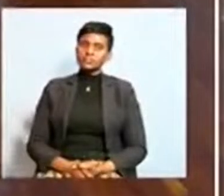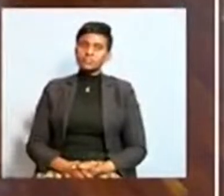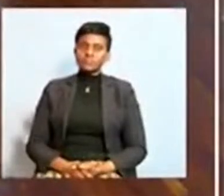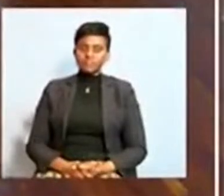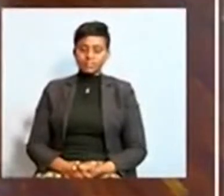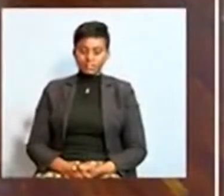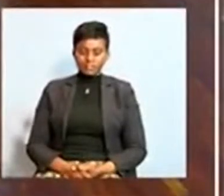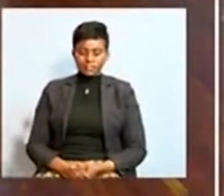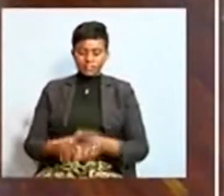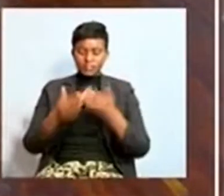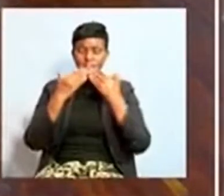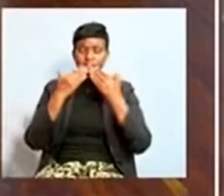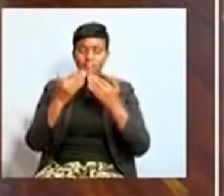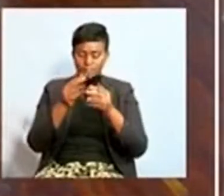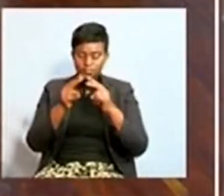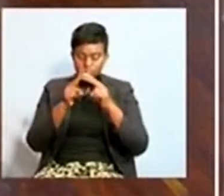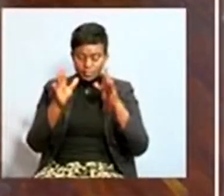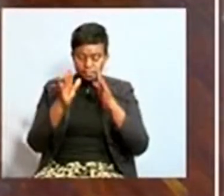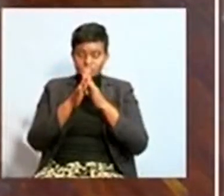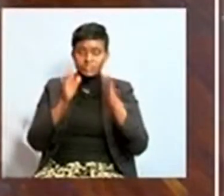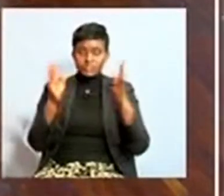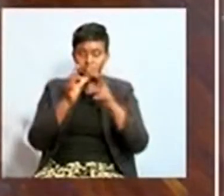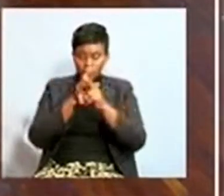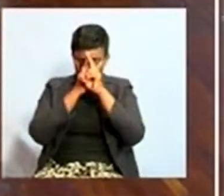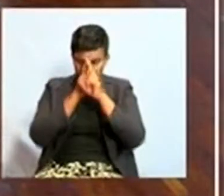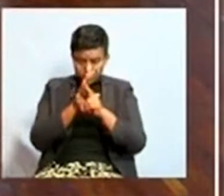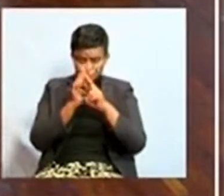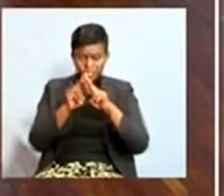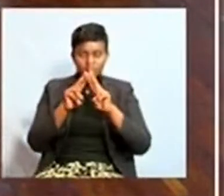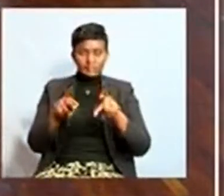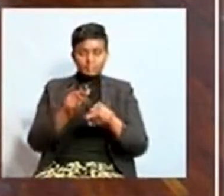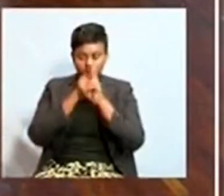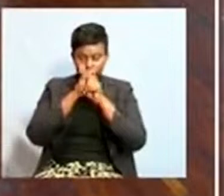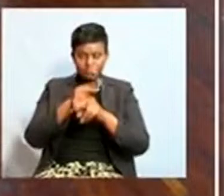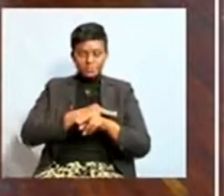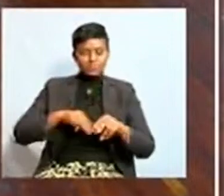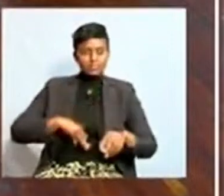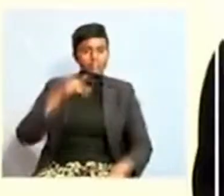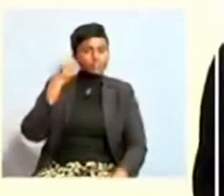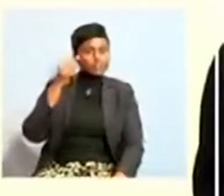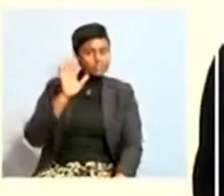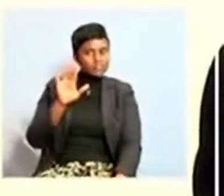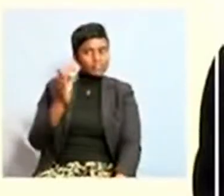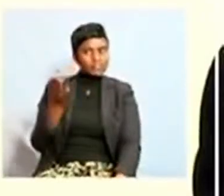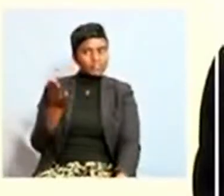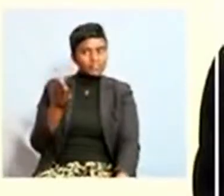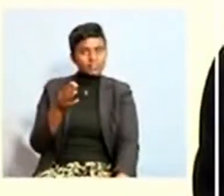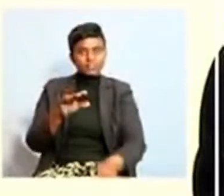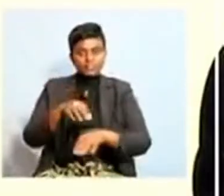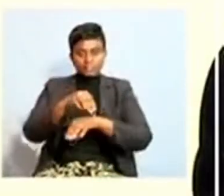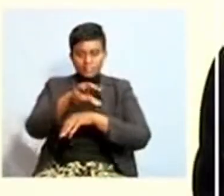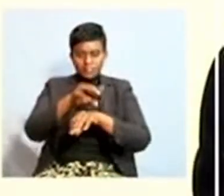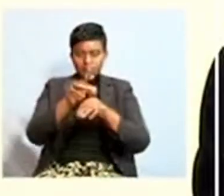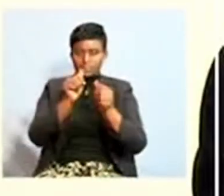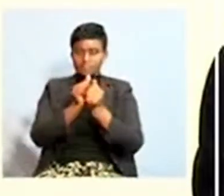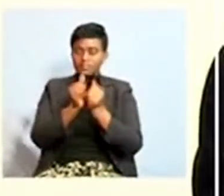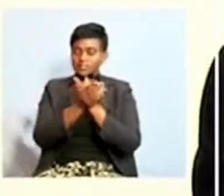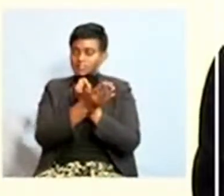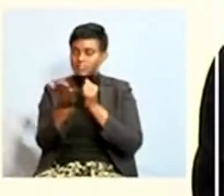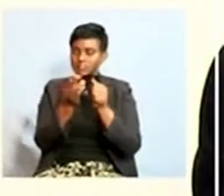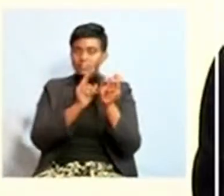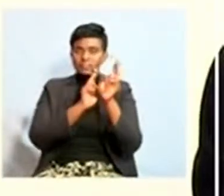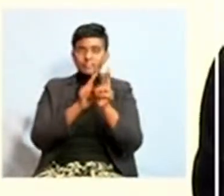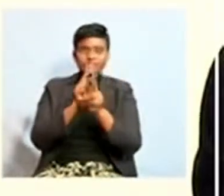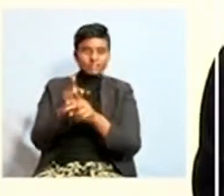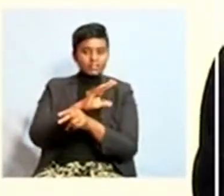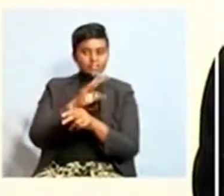Thank you very much, Honorable Chairperson and Honorable Member, for the guidance in terms of the response